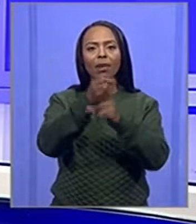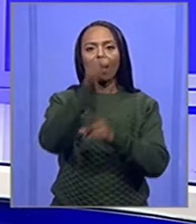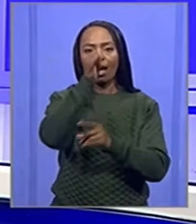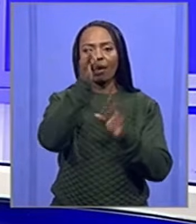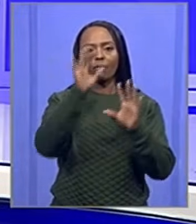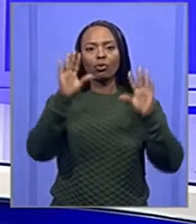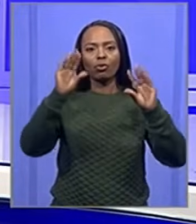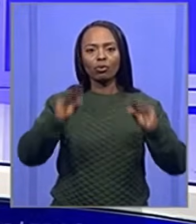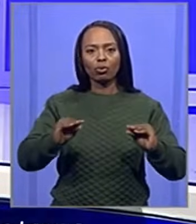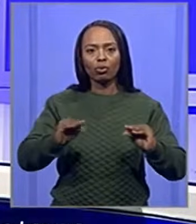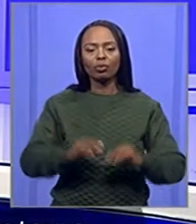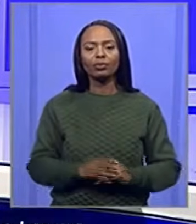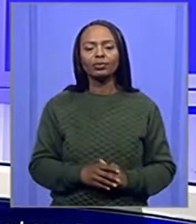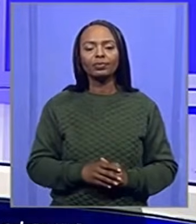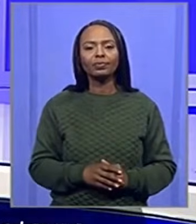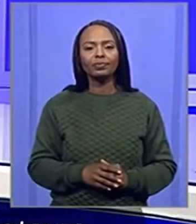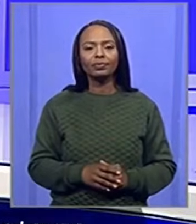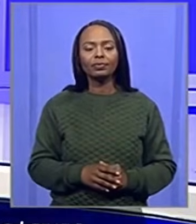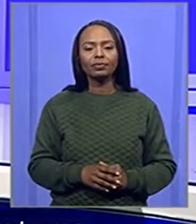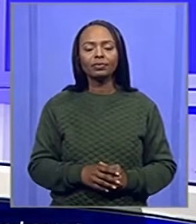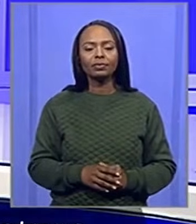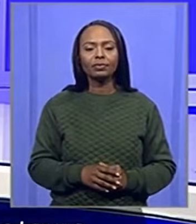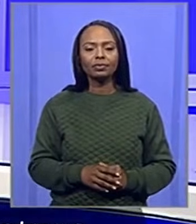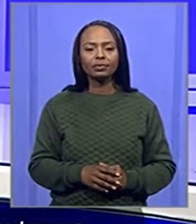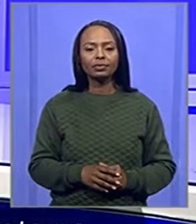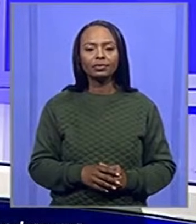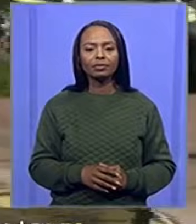ntlha ya kwelotlase e.